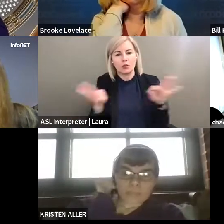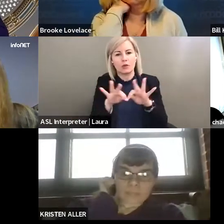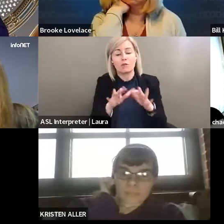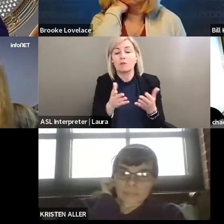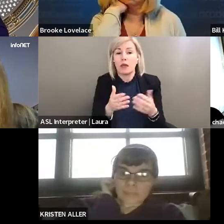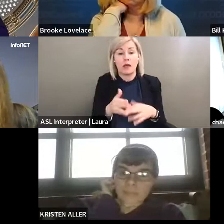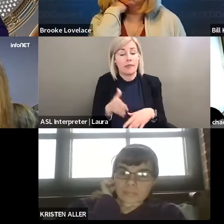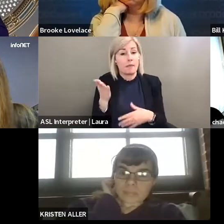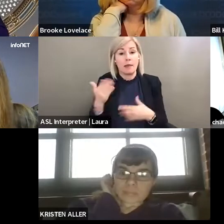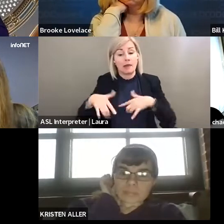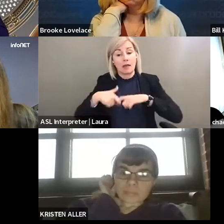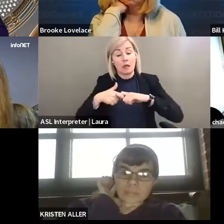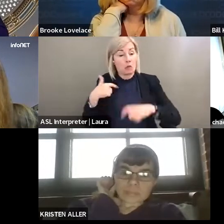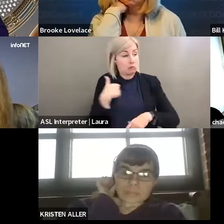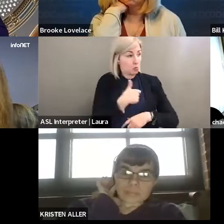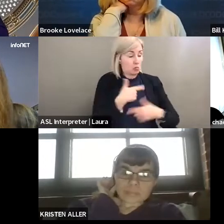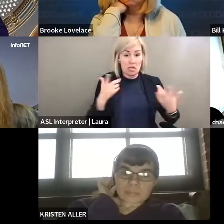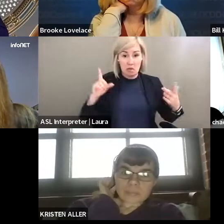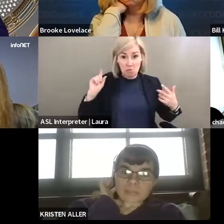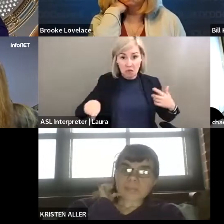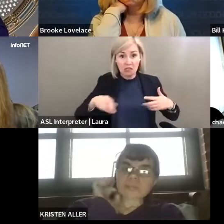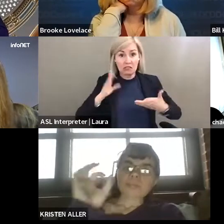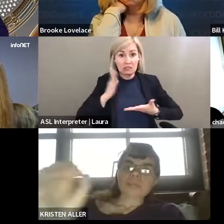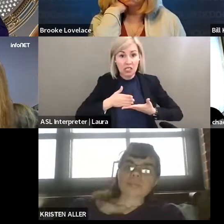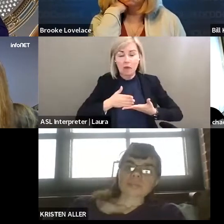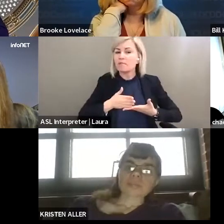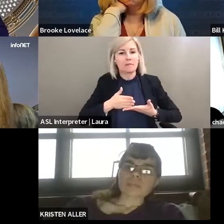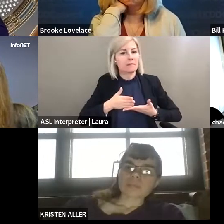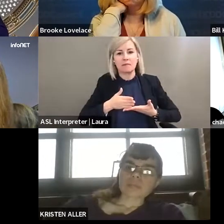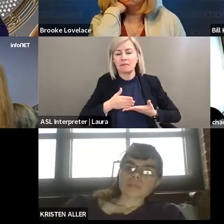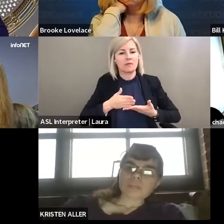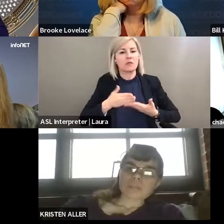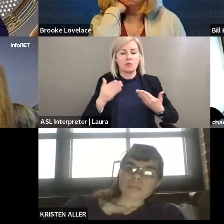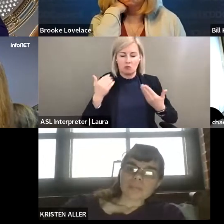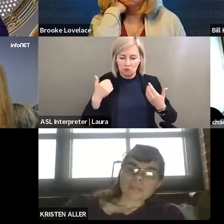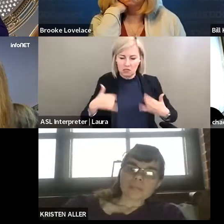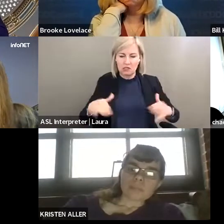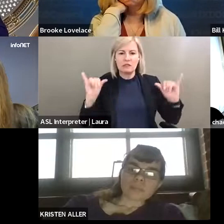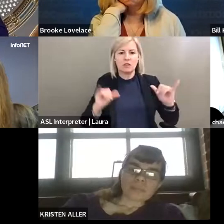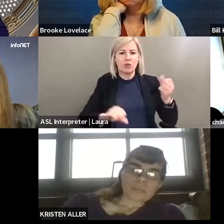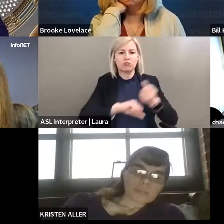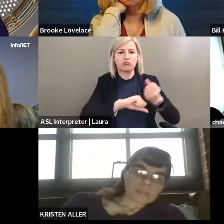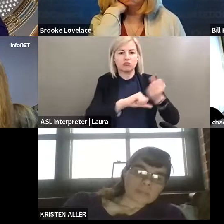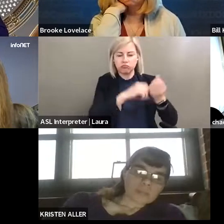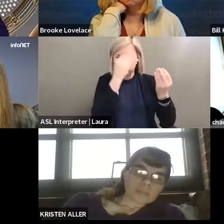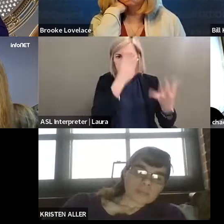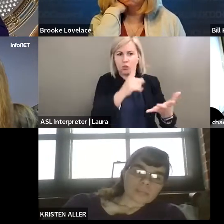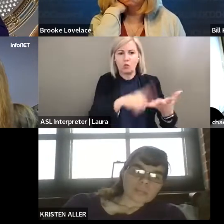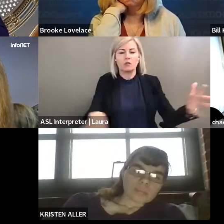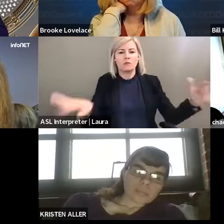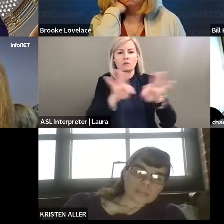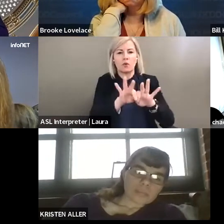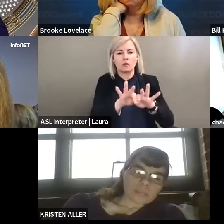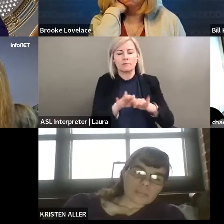at a stalemate, but it doesn't mean we have to stand still during this time as advocates or reminders and to let people know what's important to us. So just